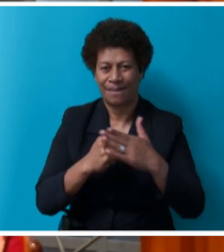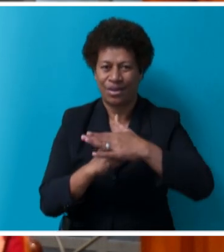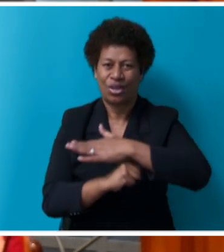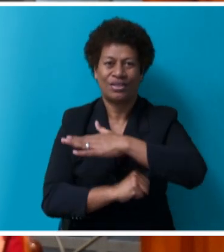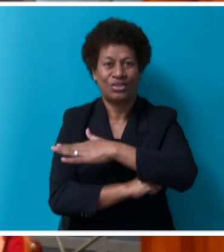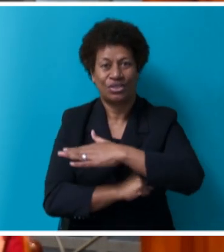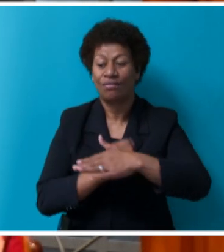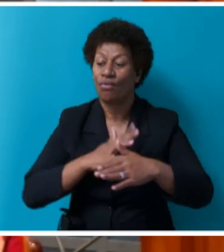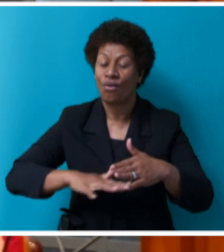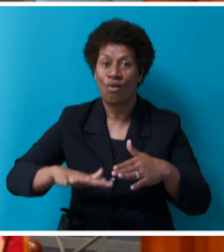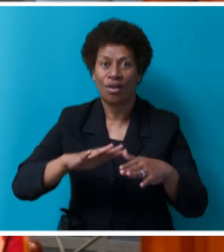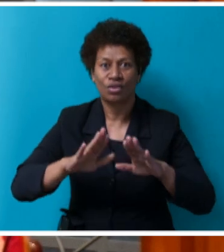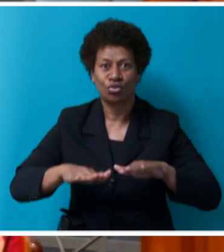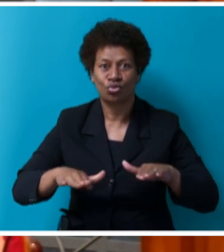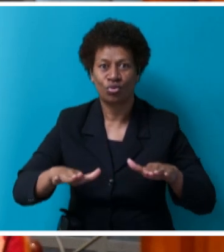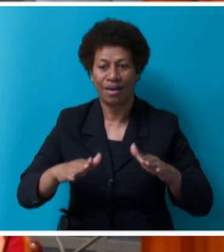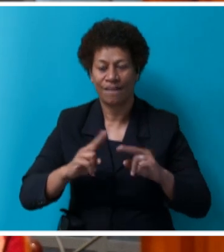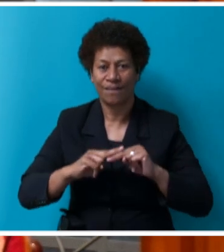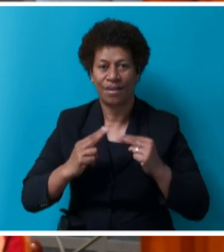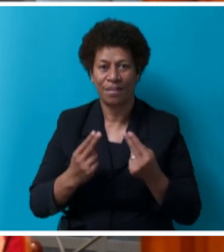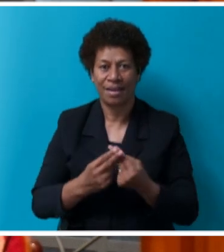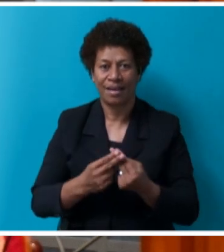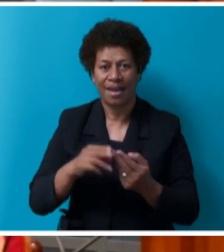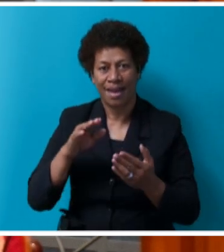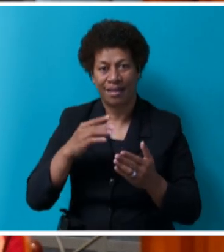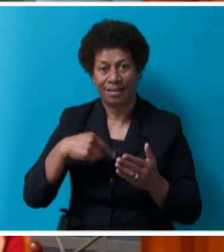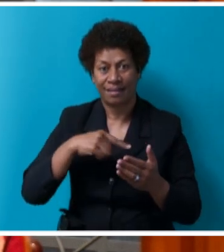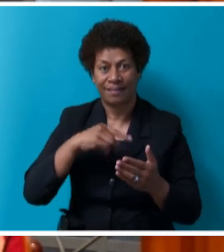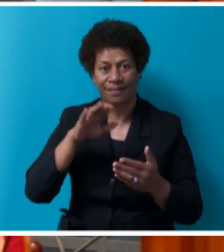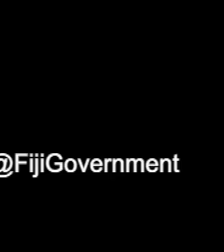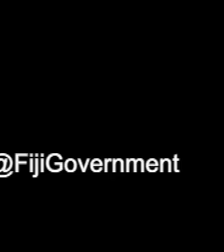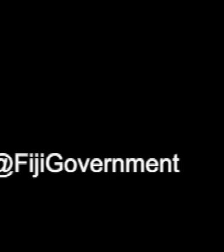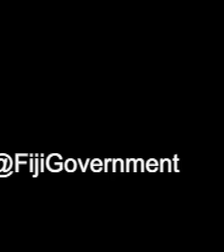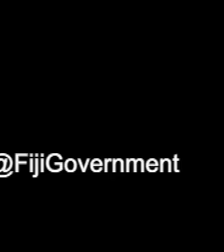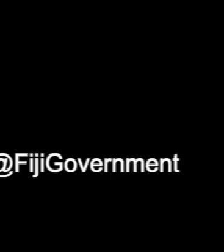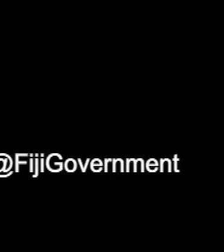for our children, for our families, and our future. Thank you very much, Mr. Speaker.